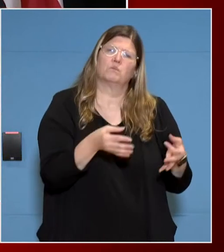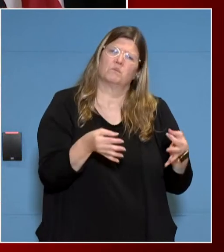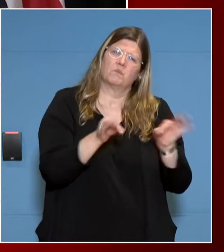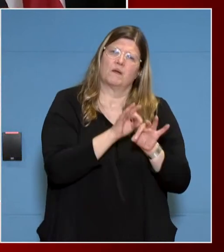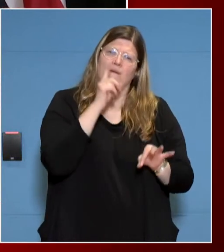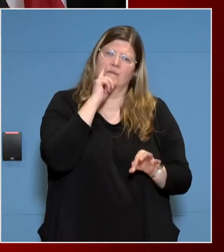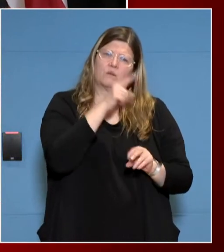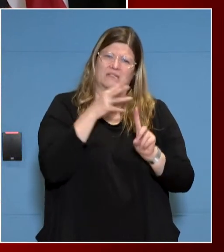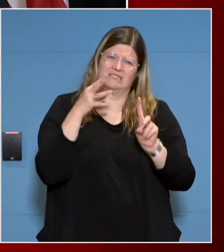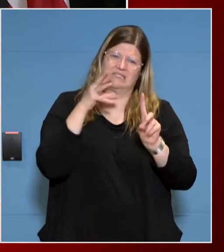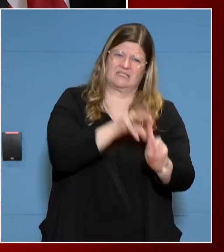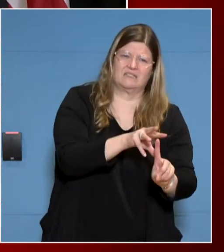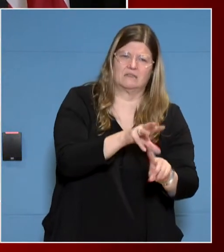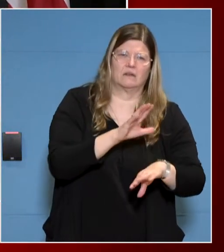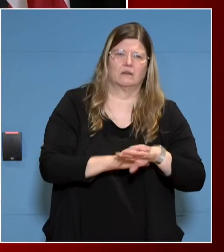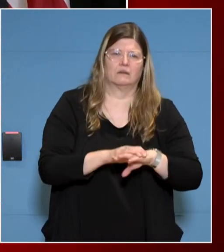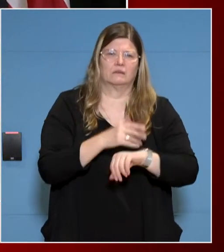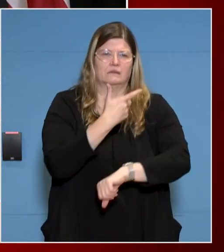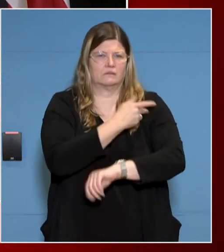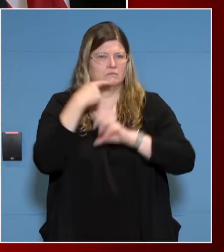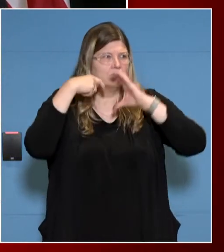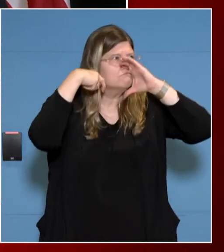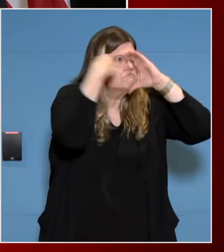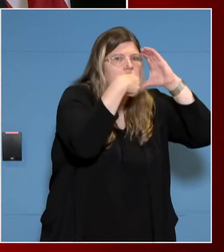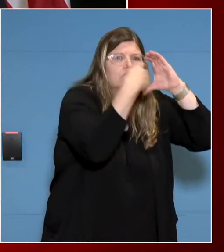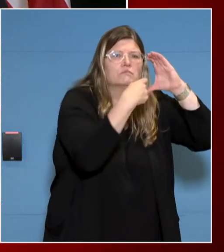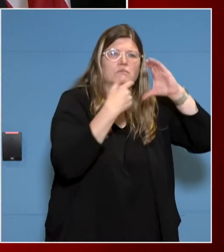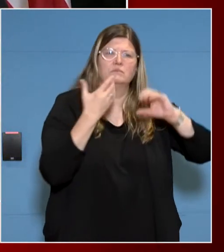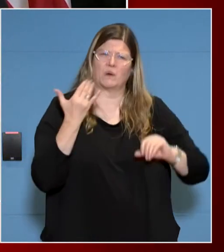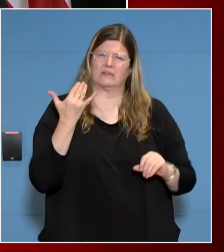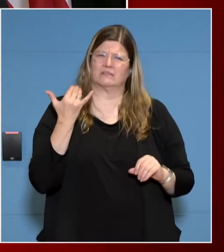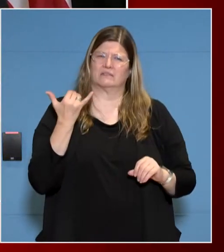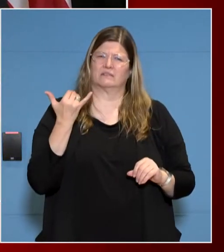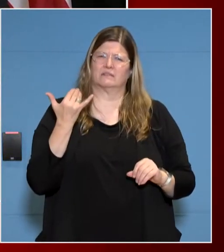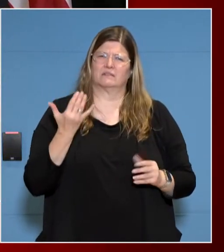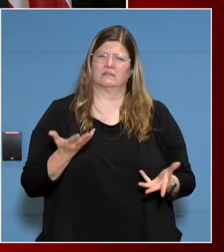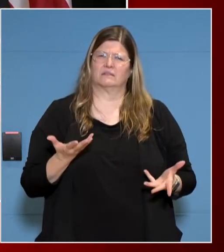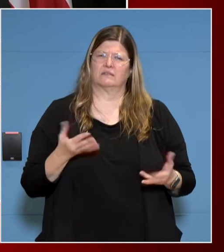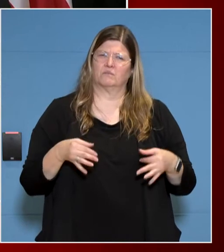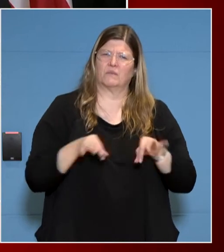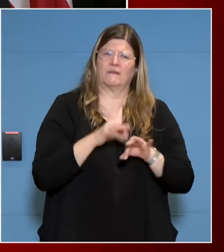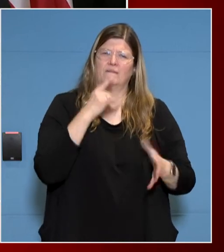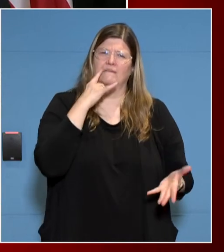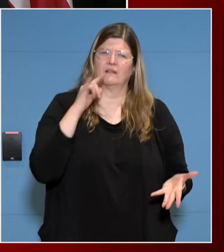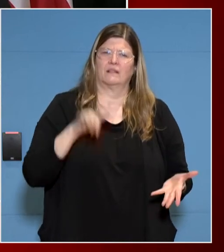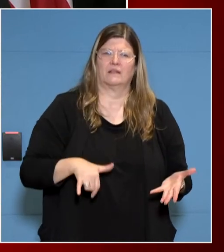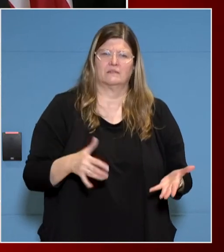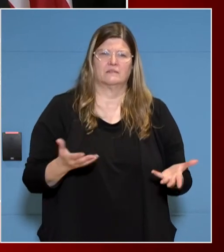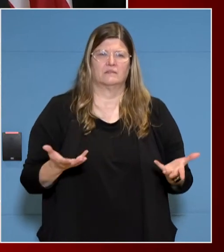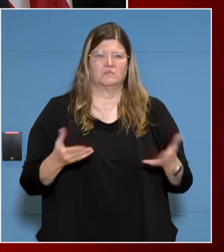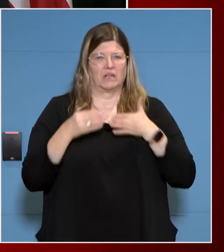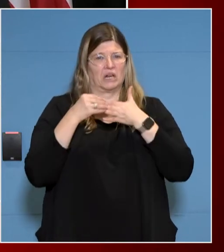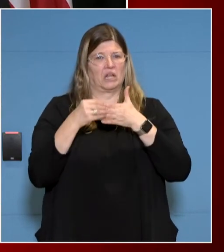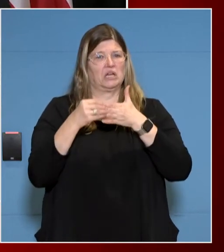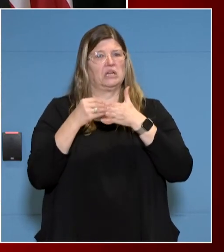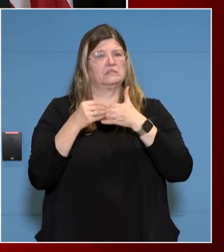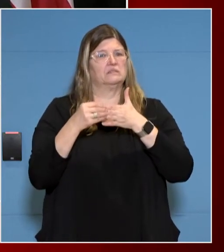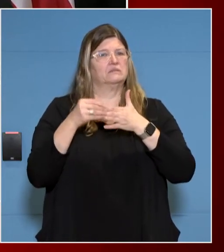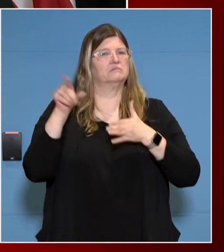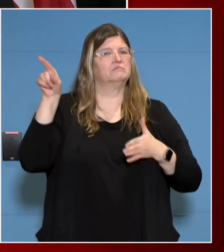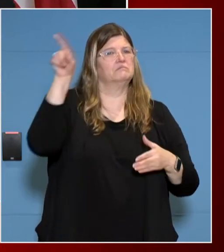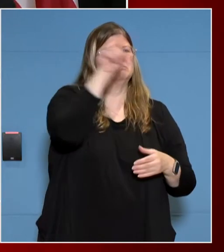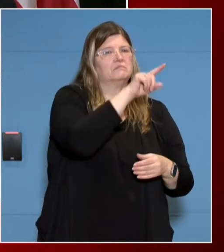I just was hoping you can talk to me about why it's important to have leaders of the city to get vaccinated in front of